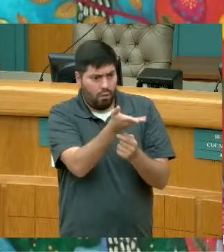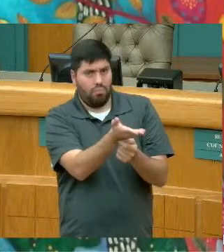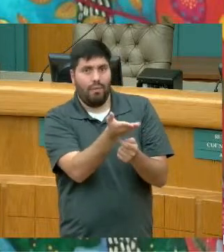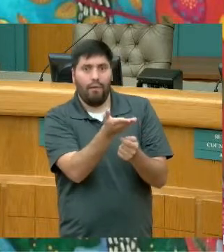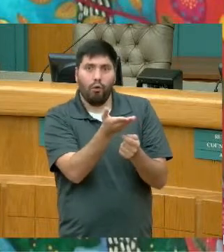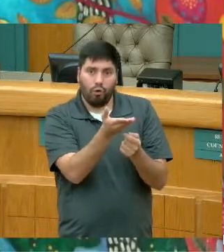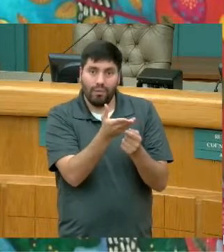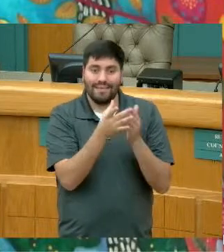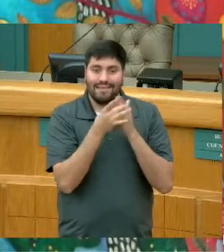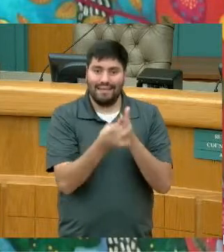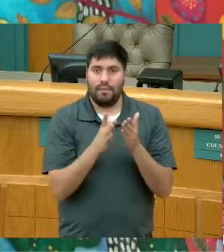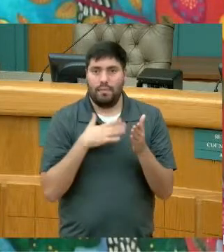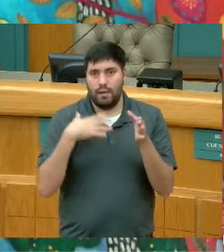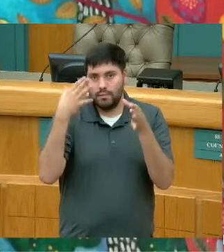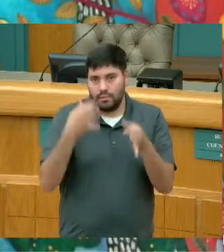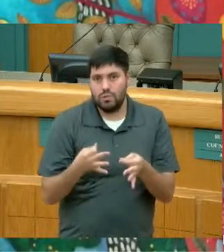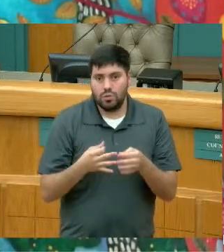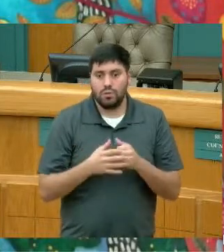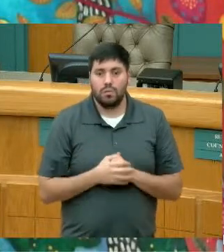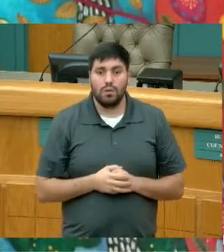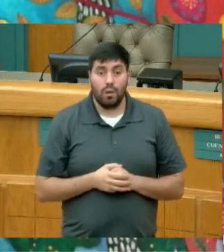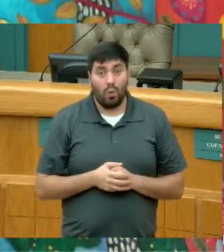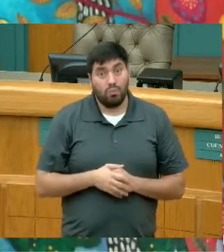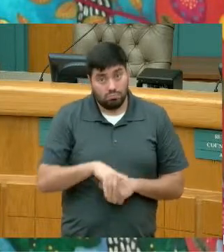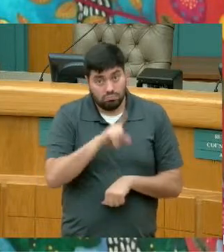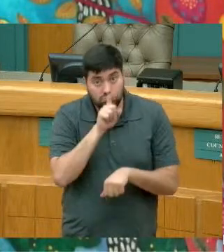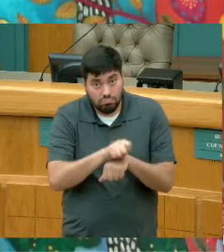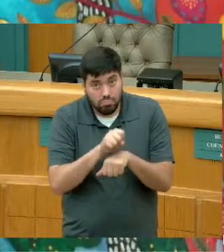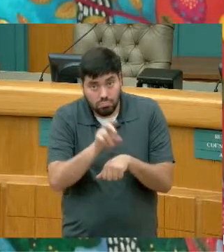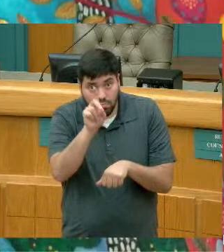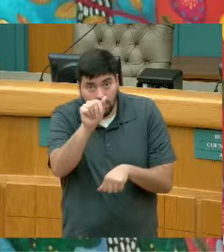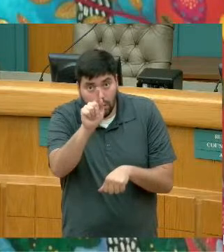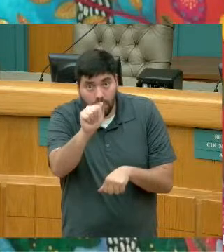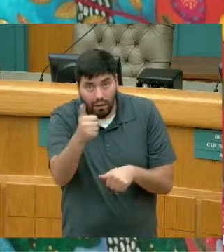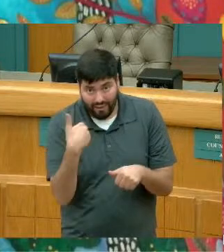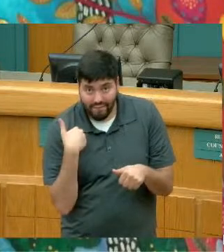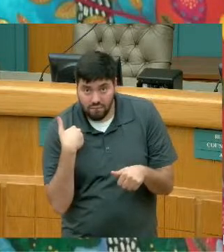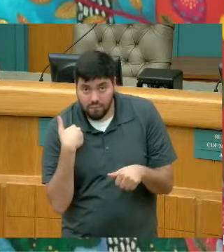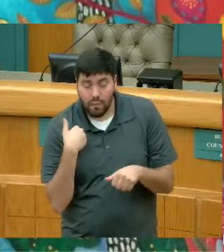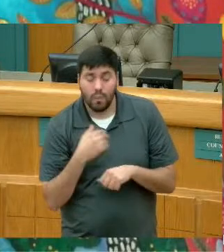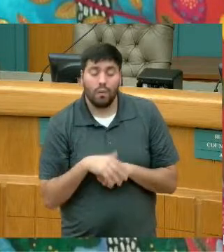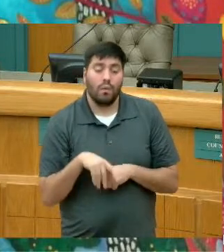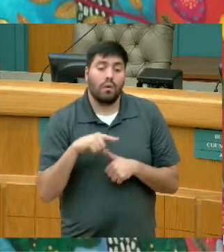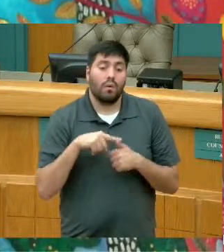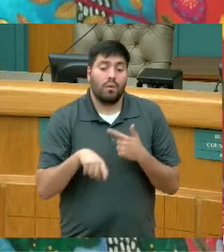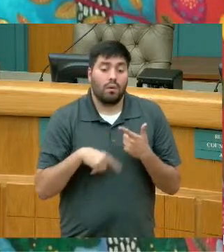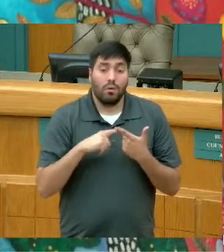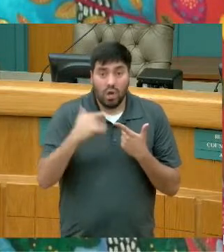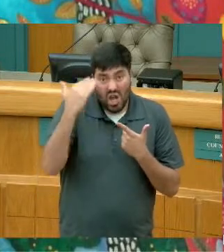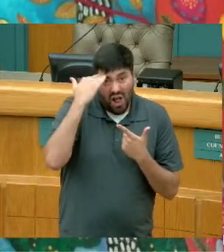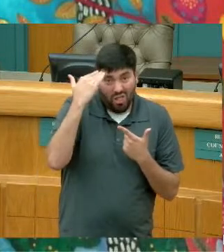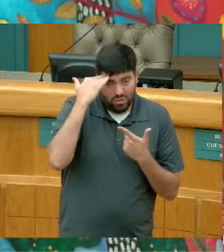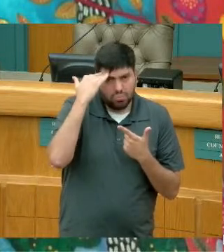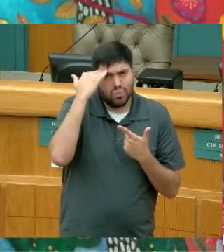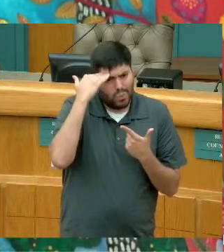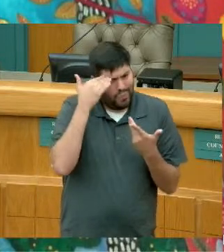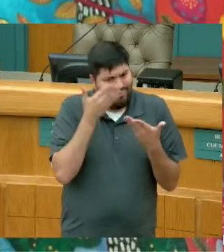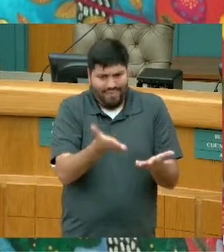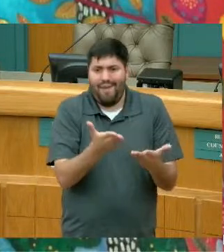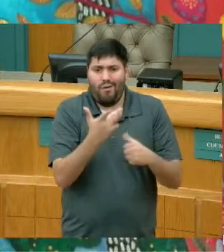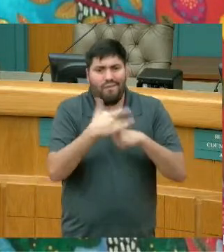about that's driving these decisions. Because there is real data and there is real